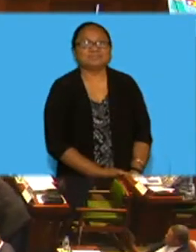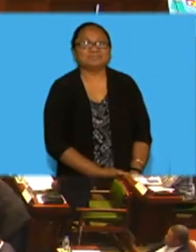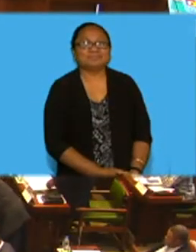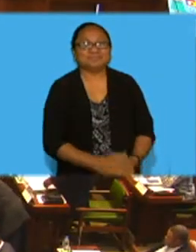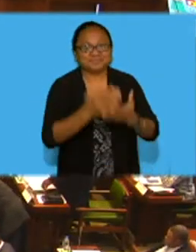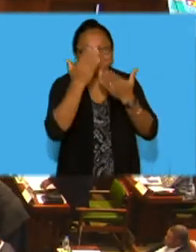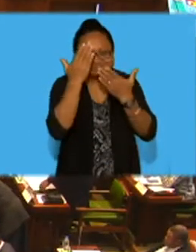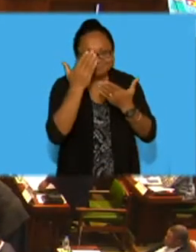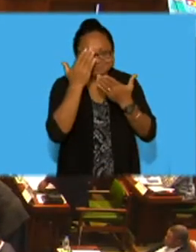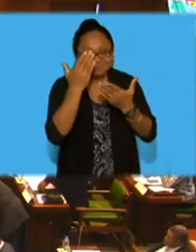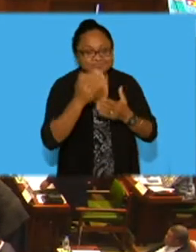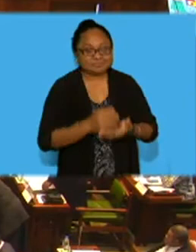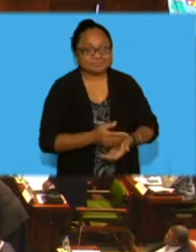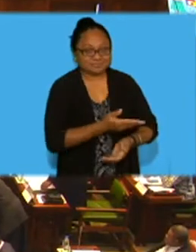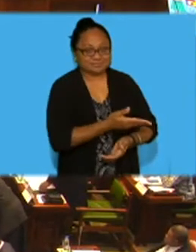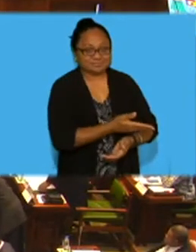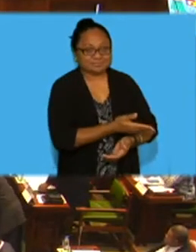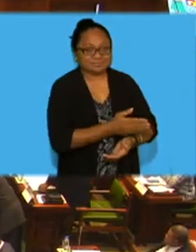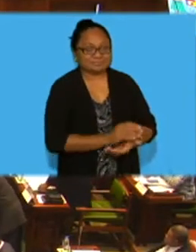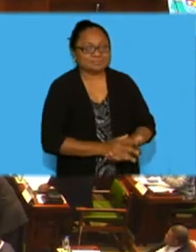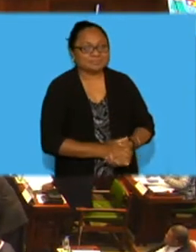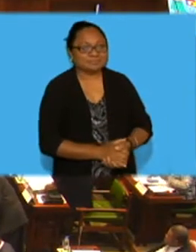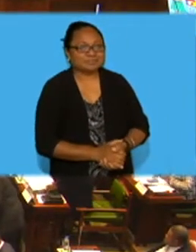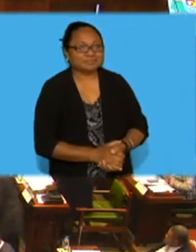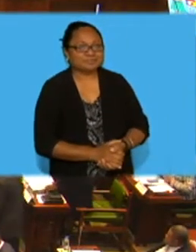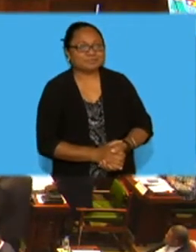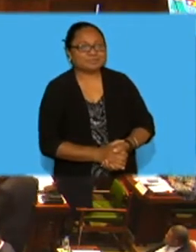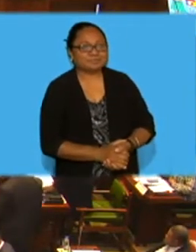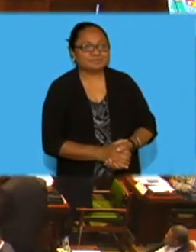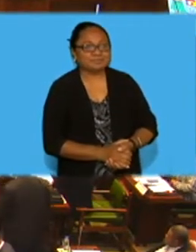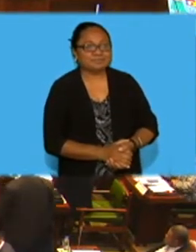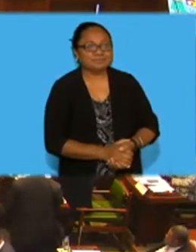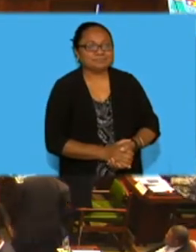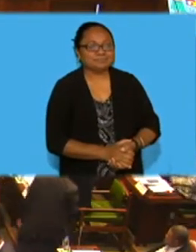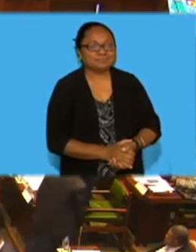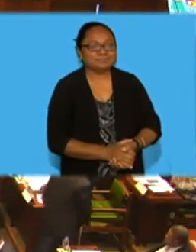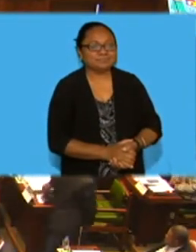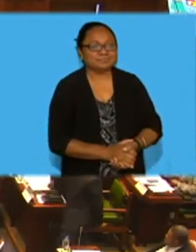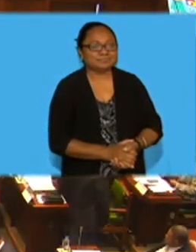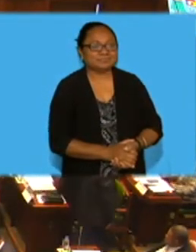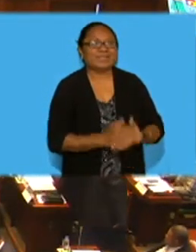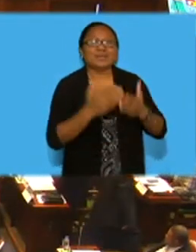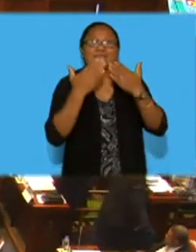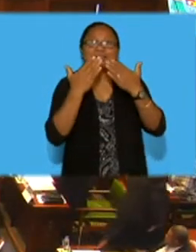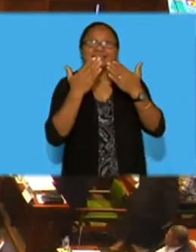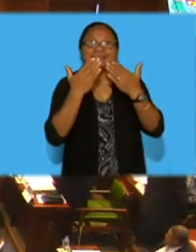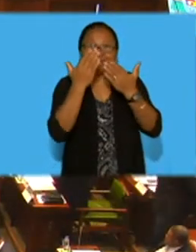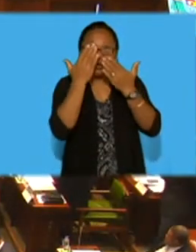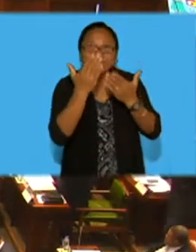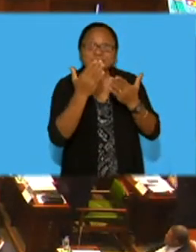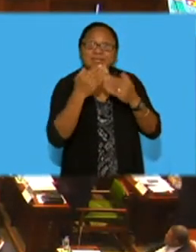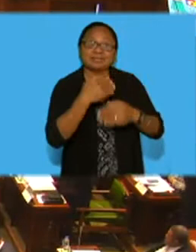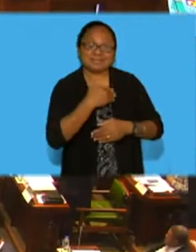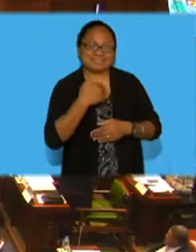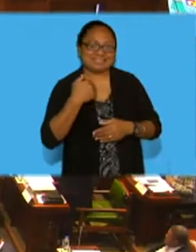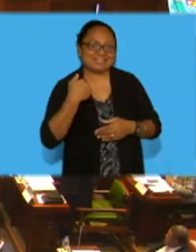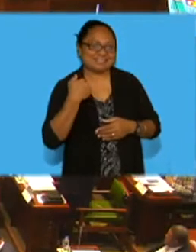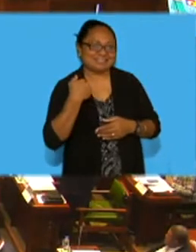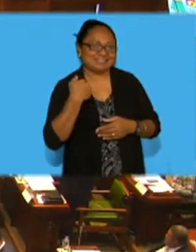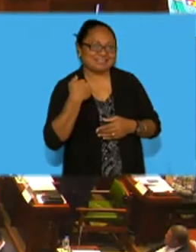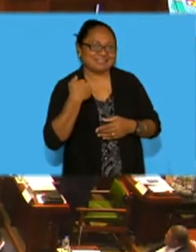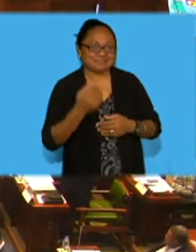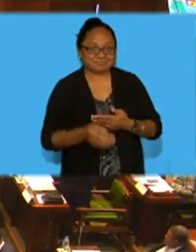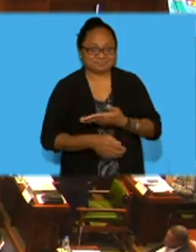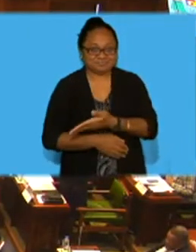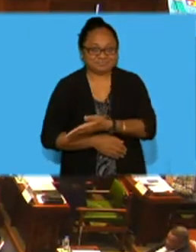Levery. Thank you, Madam Speaker. I'd like to thank the Honourable Minister for the